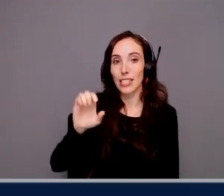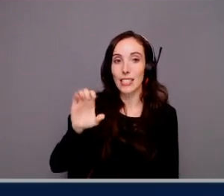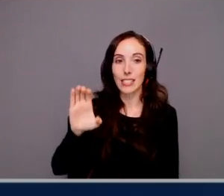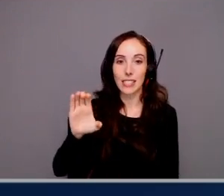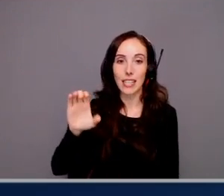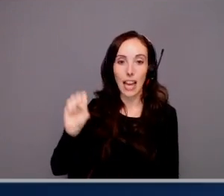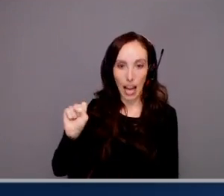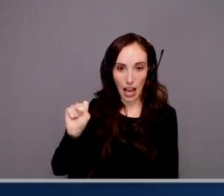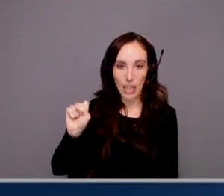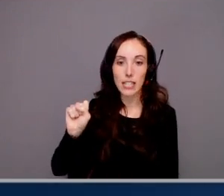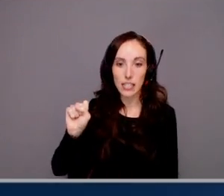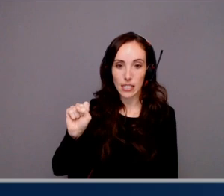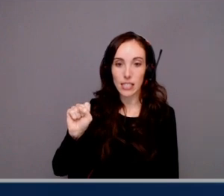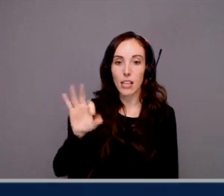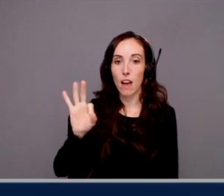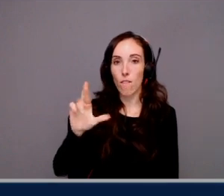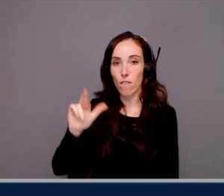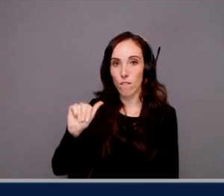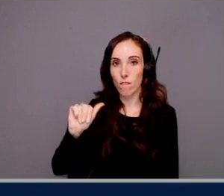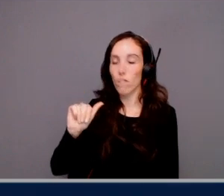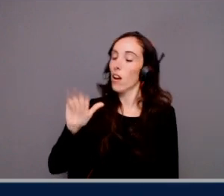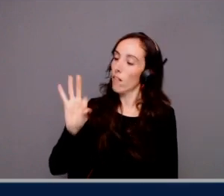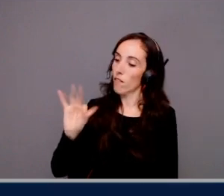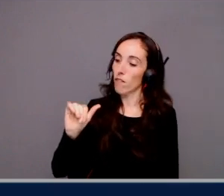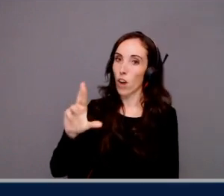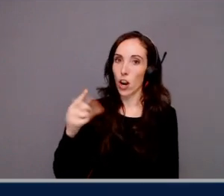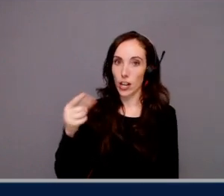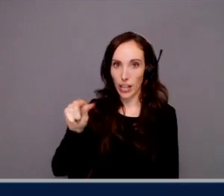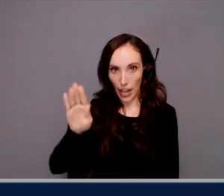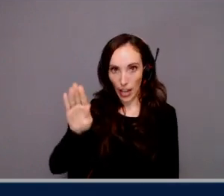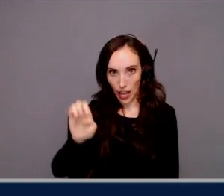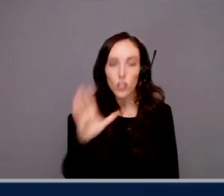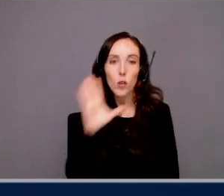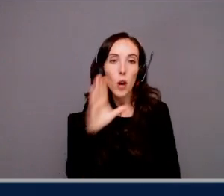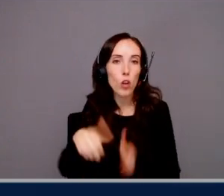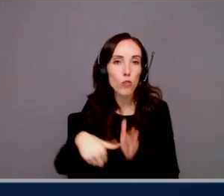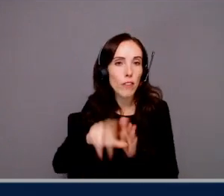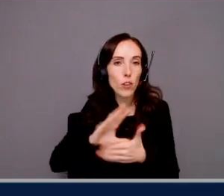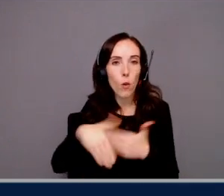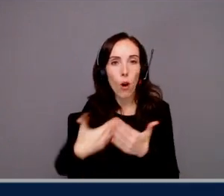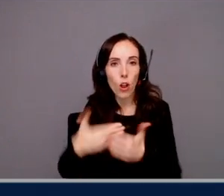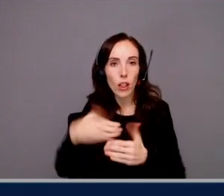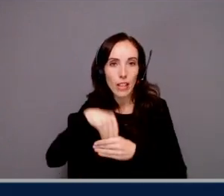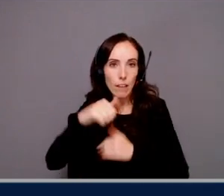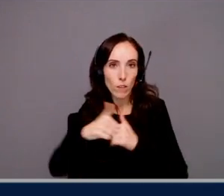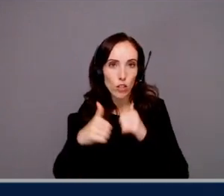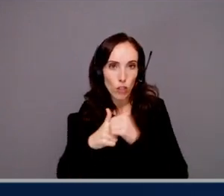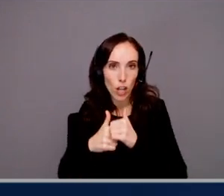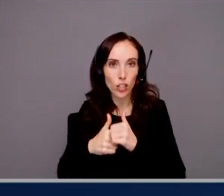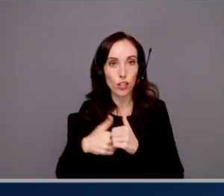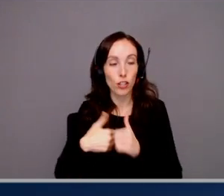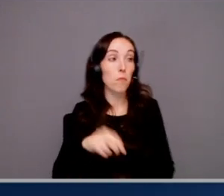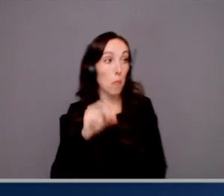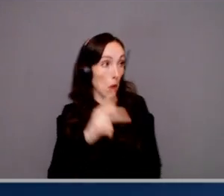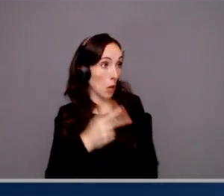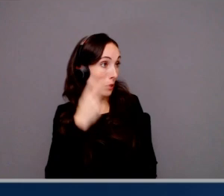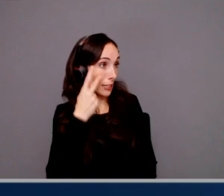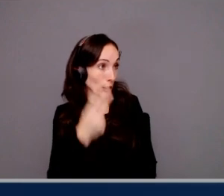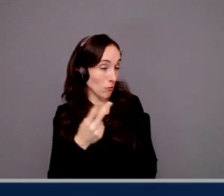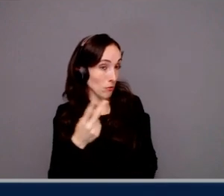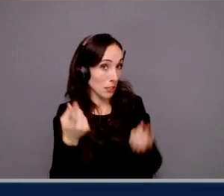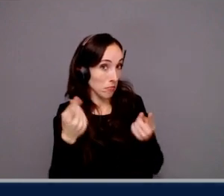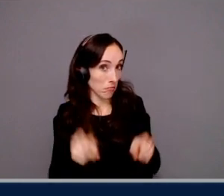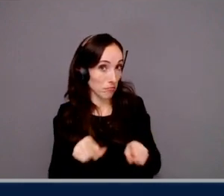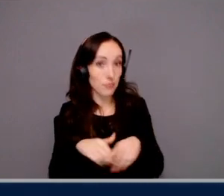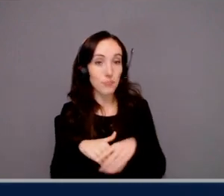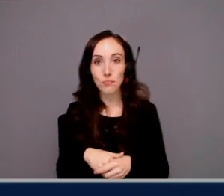as infrastructure. Okay. So I'm going to review all of that and see what it comes up with. What comes up with. So